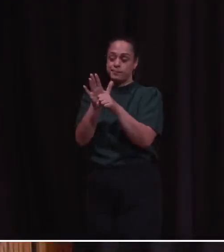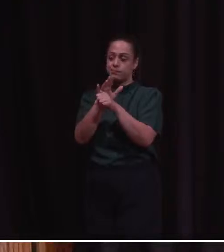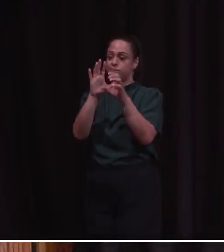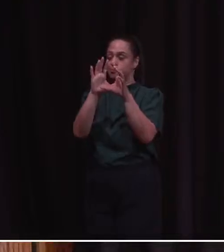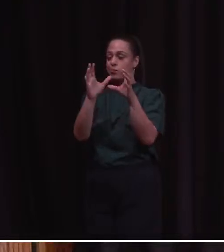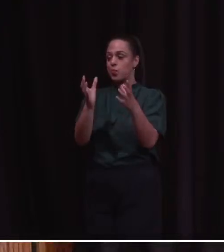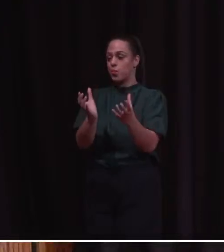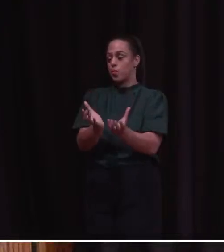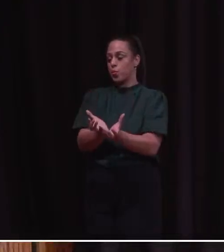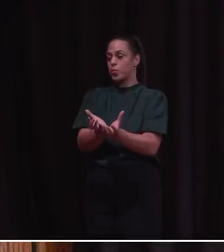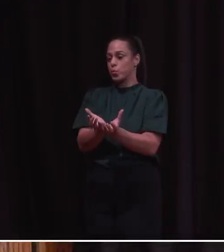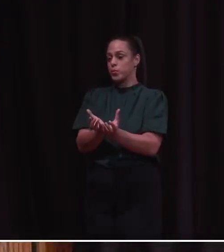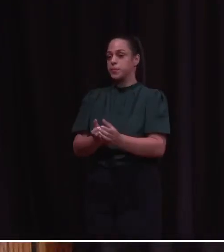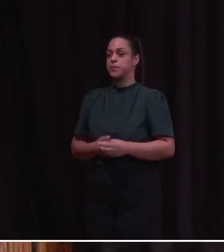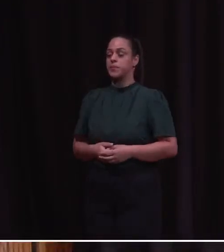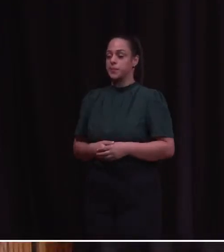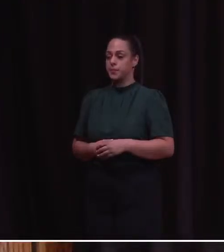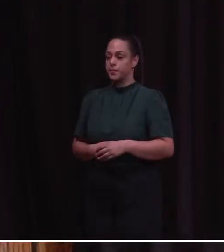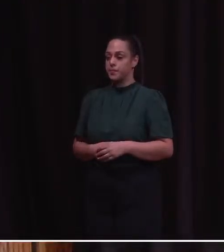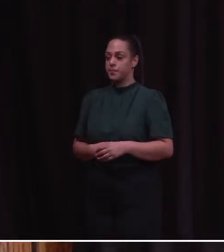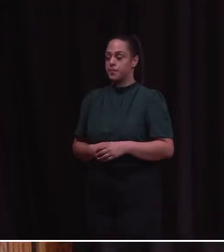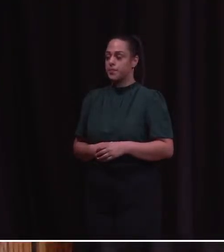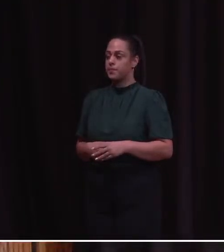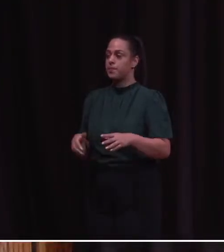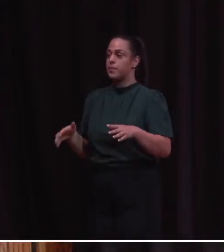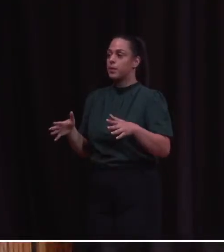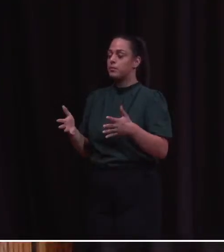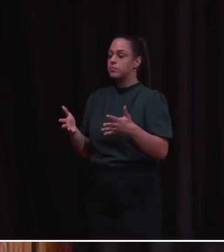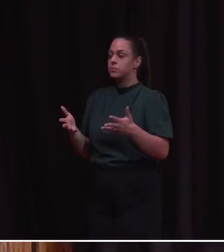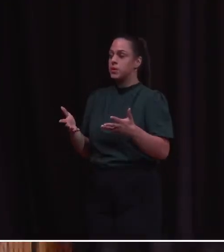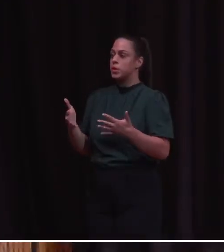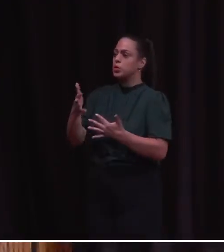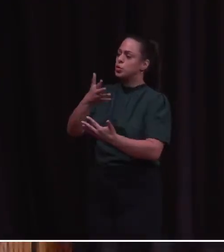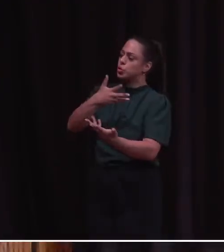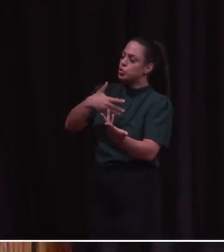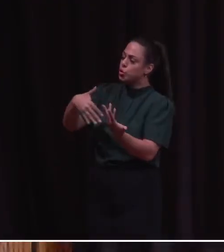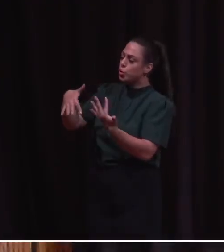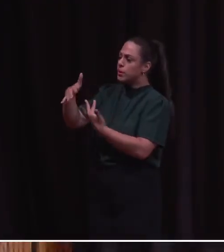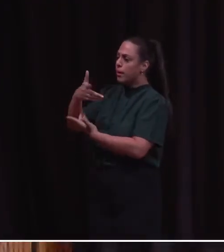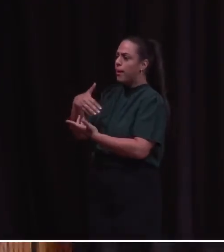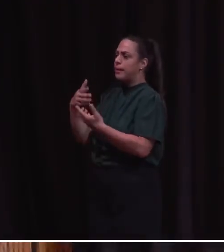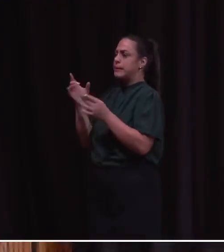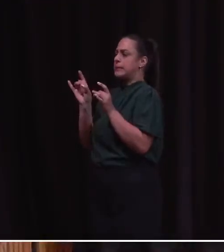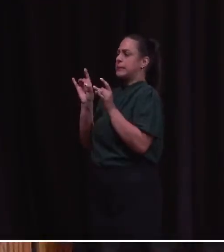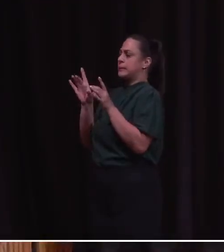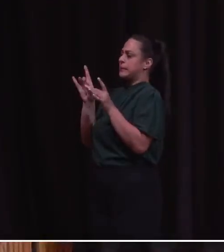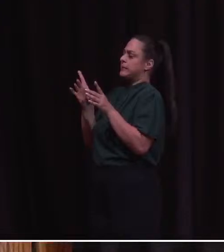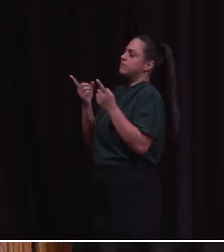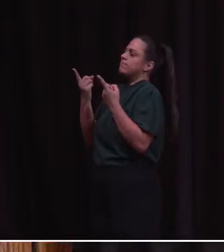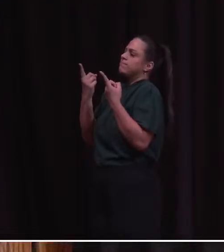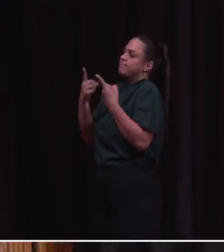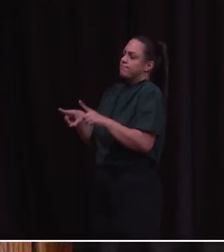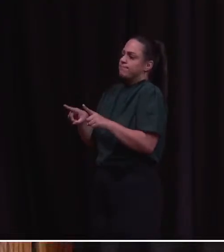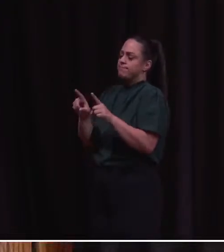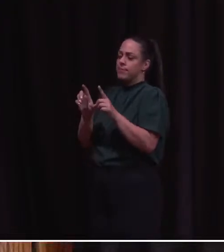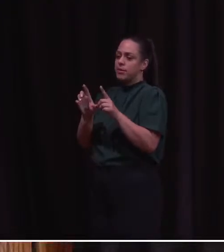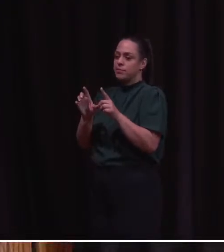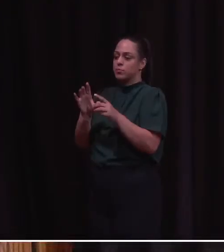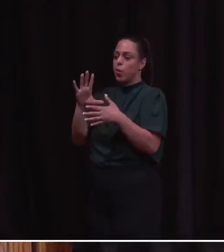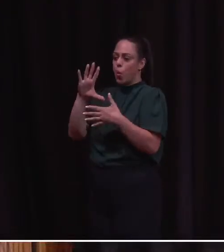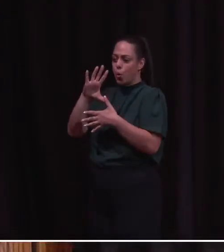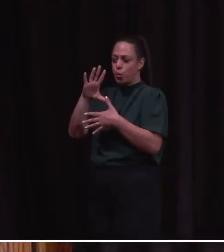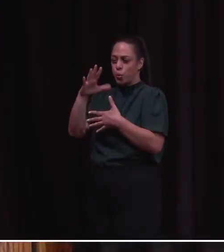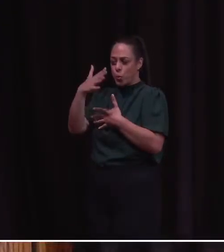have been terrorized with Western ideas and practices about gender, a colonial category that